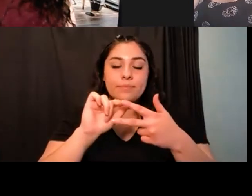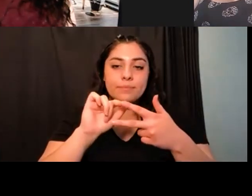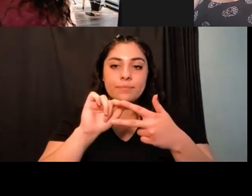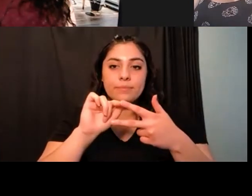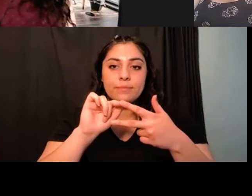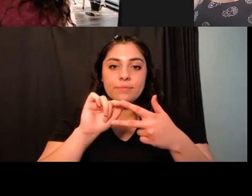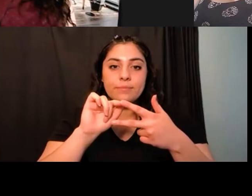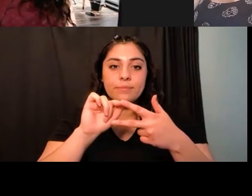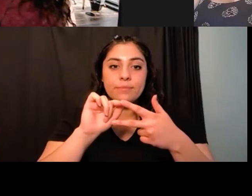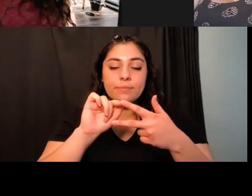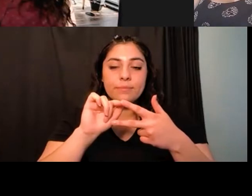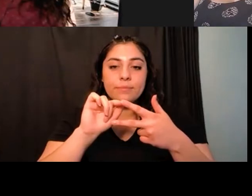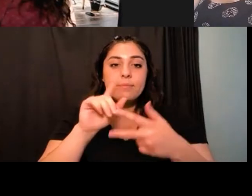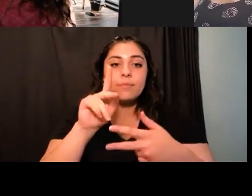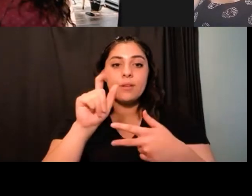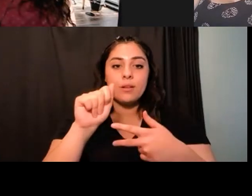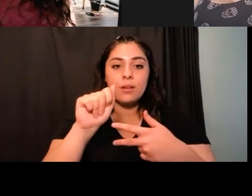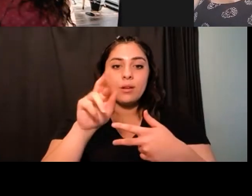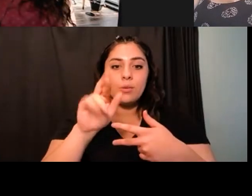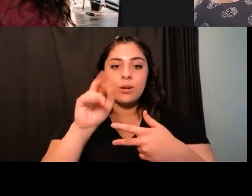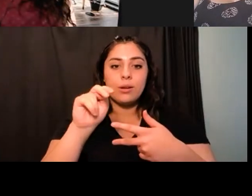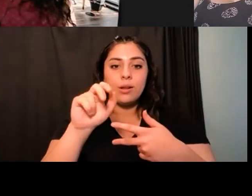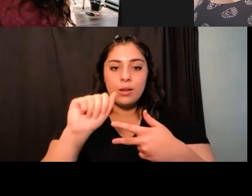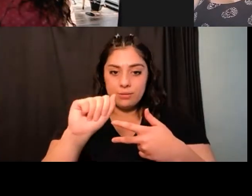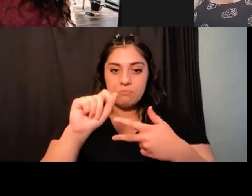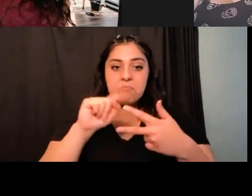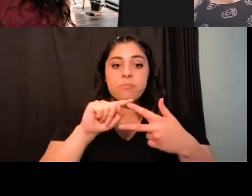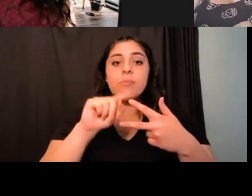And you can find Karina at